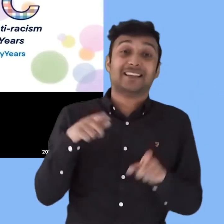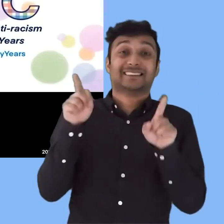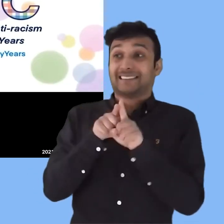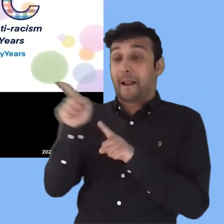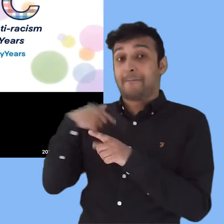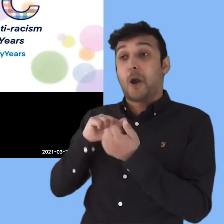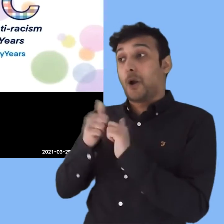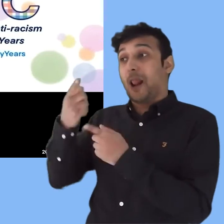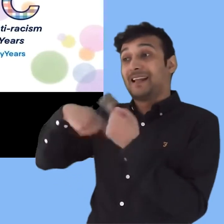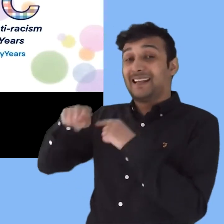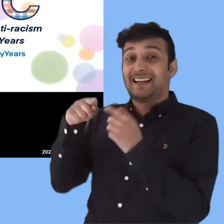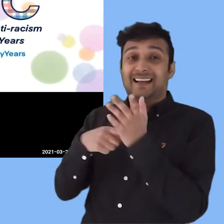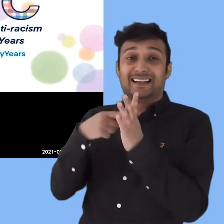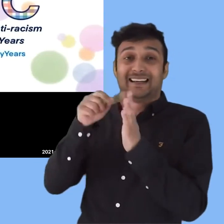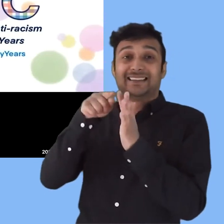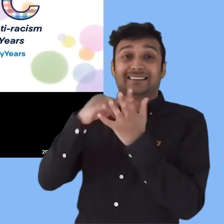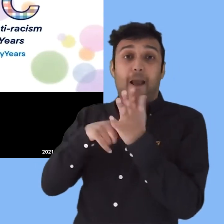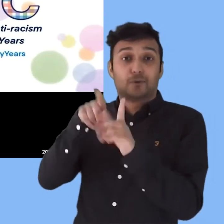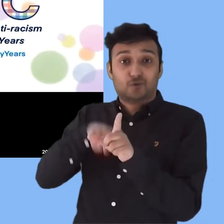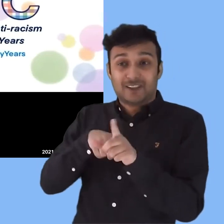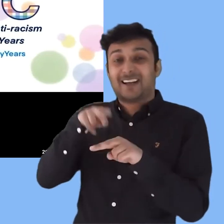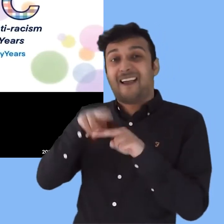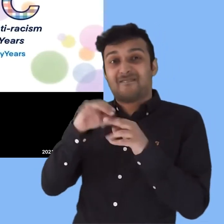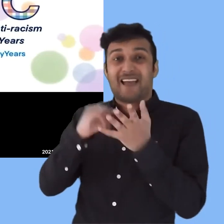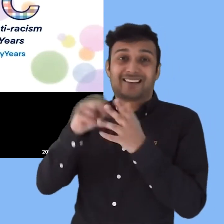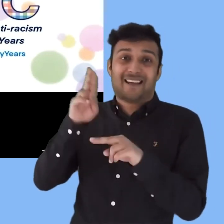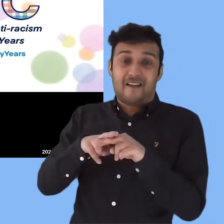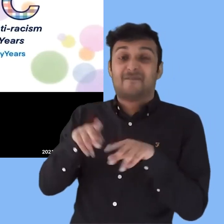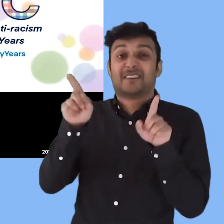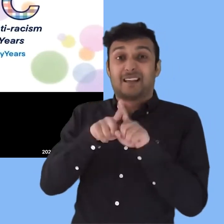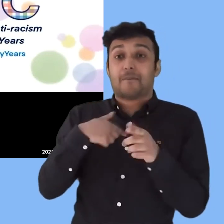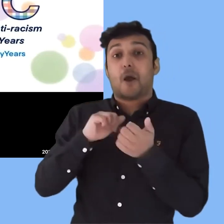Faith and Shaddai. This is our work. Have a